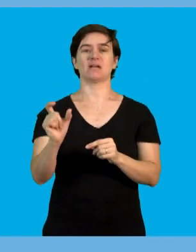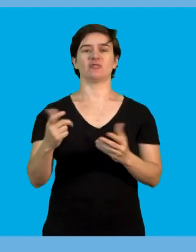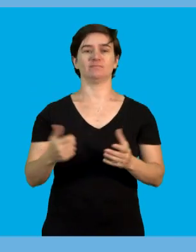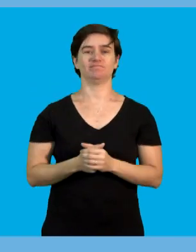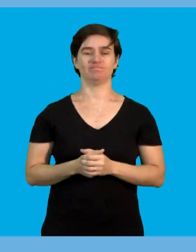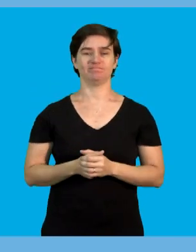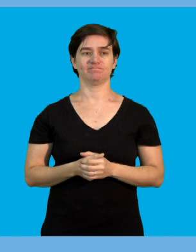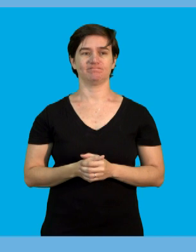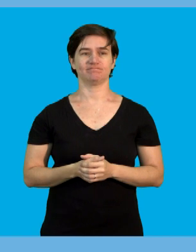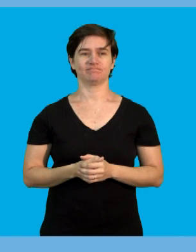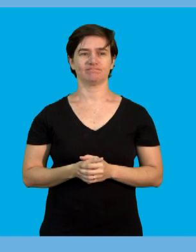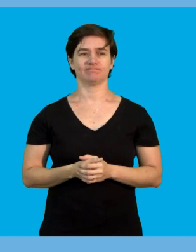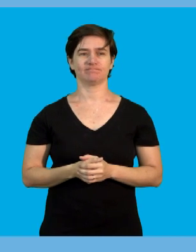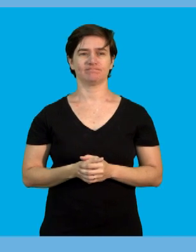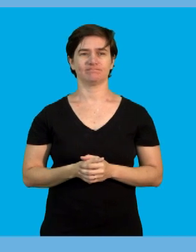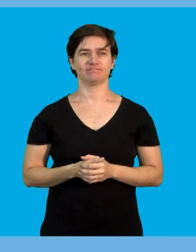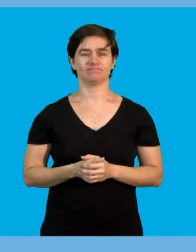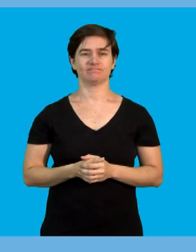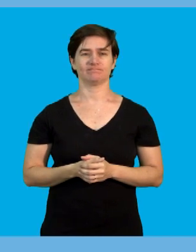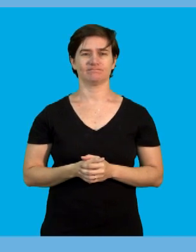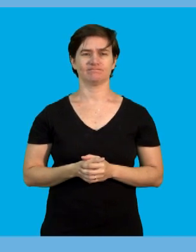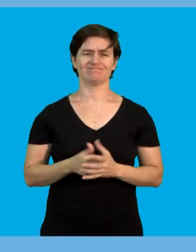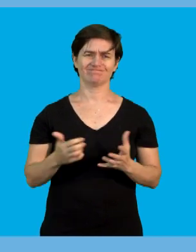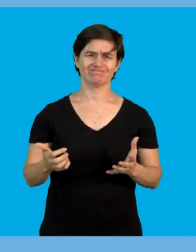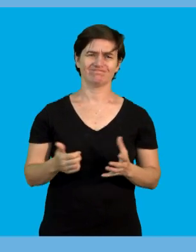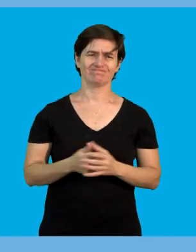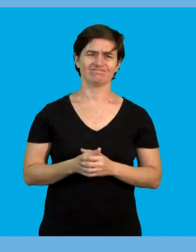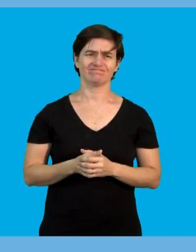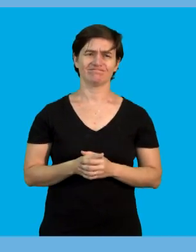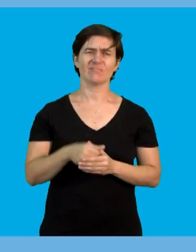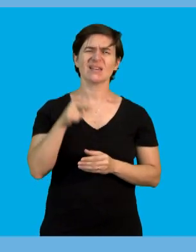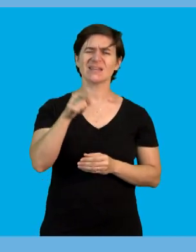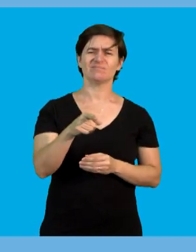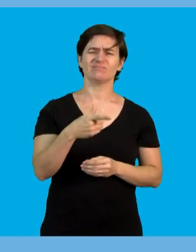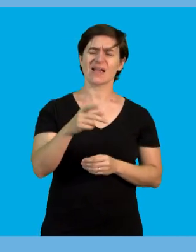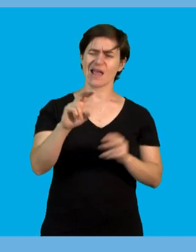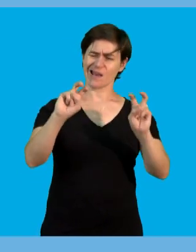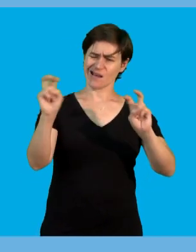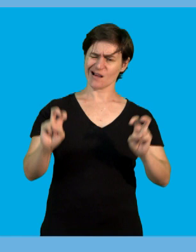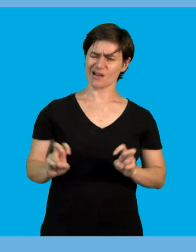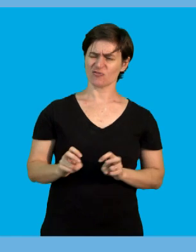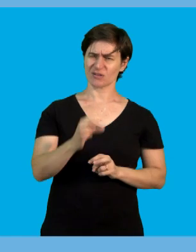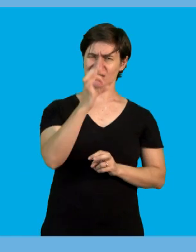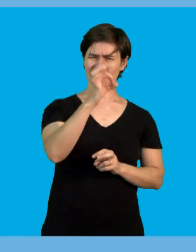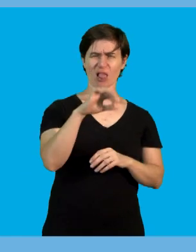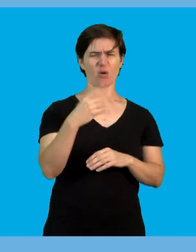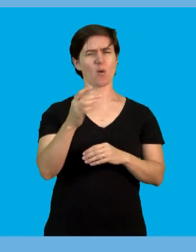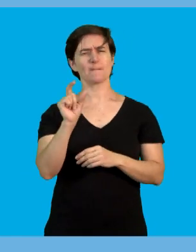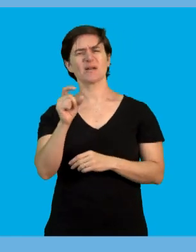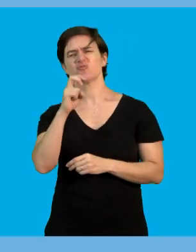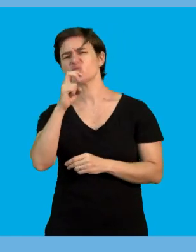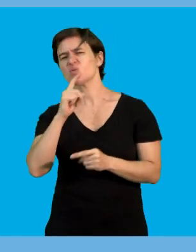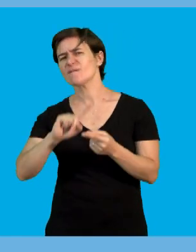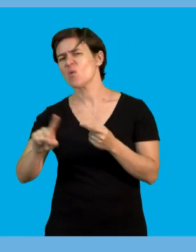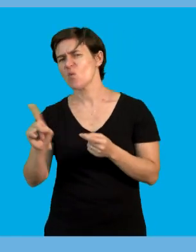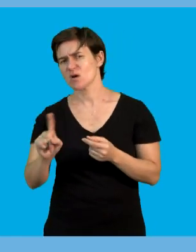battery. Question now says, what are electric cells or batteries used for? So we